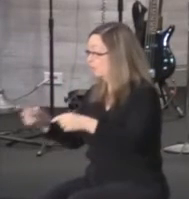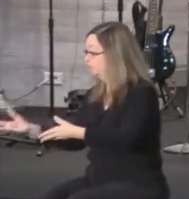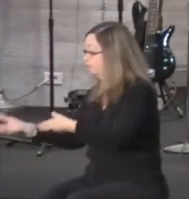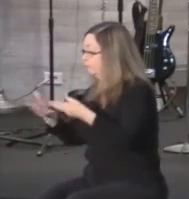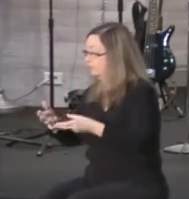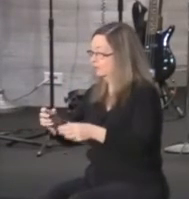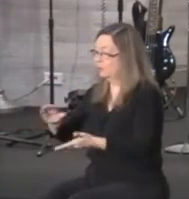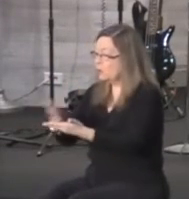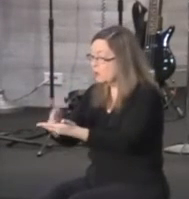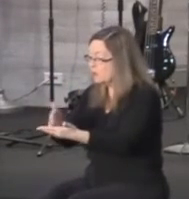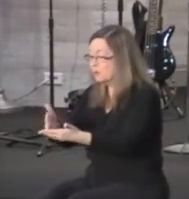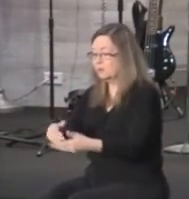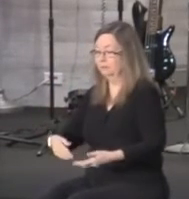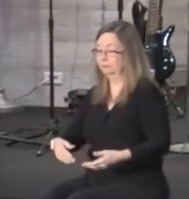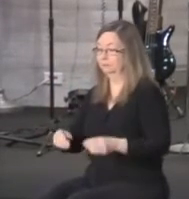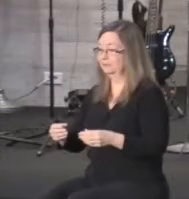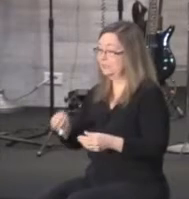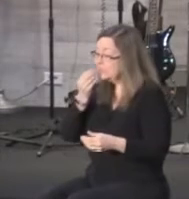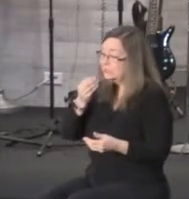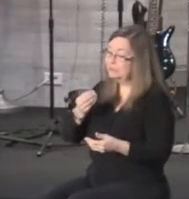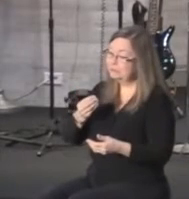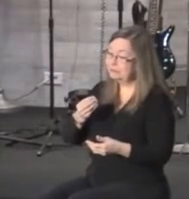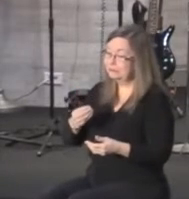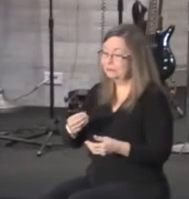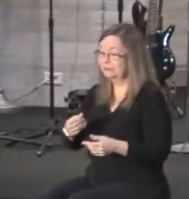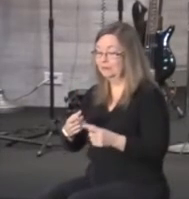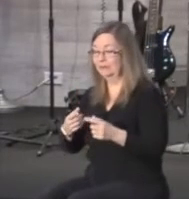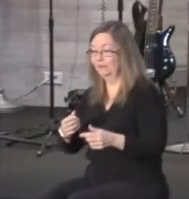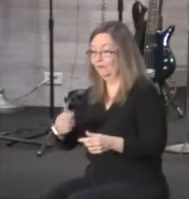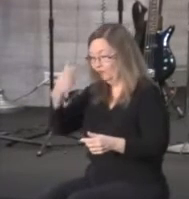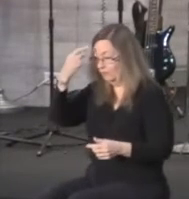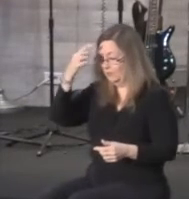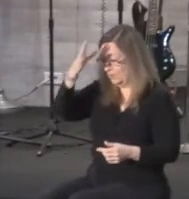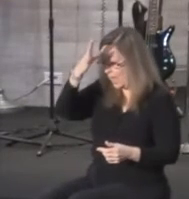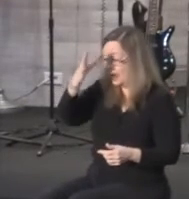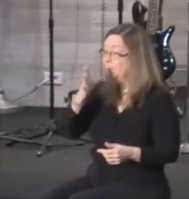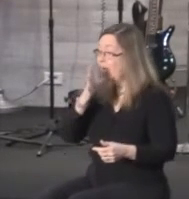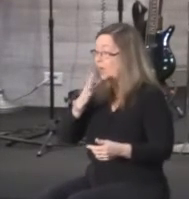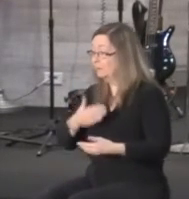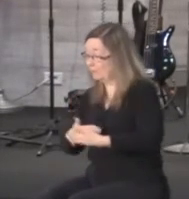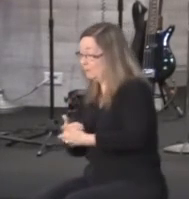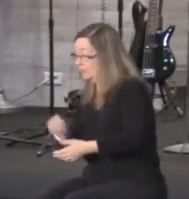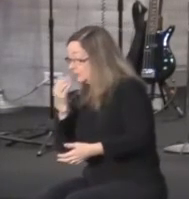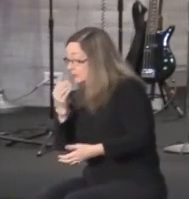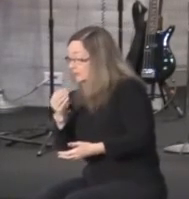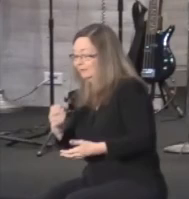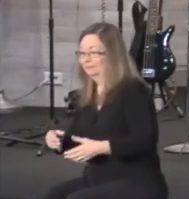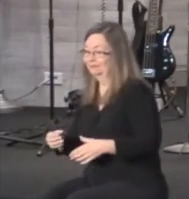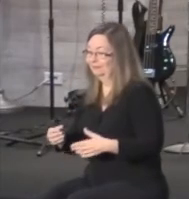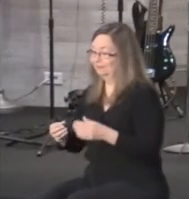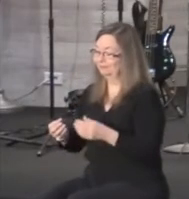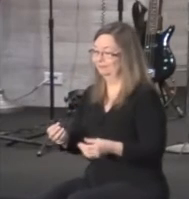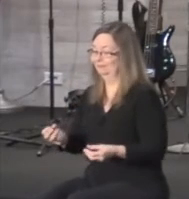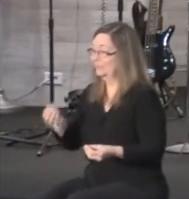you cook them up and put them out, and it's a steak for Dad, a steak for Mom, and a steak for the baby, right? I mean, just chow right into that thing,